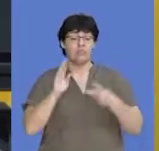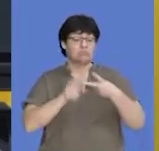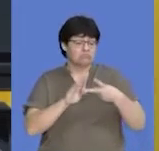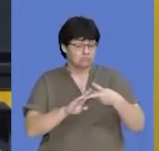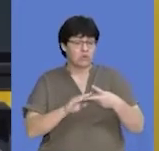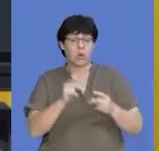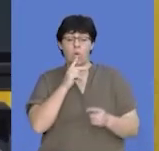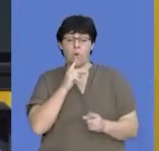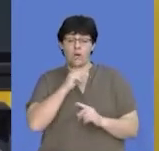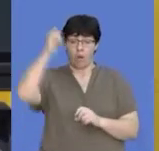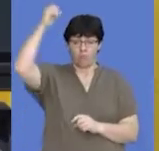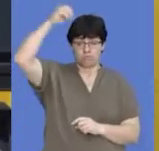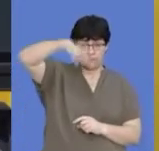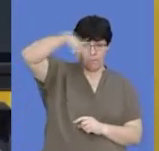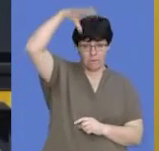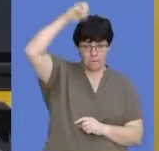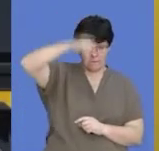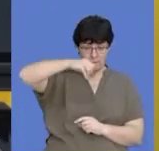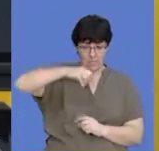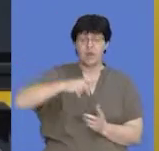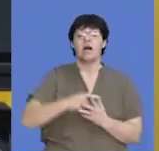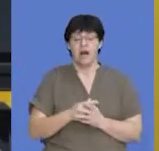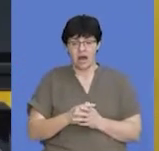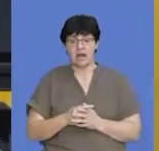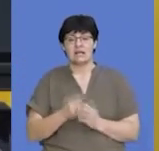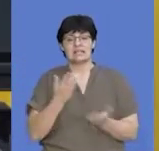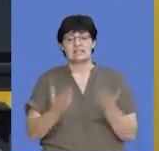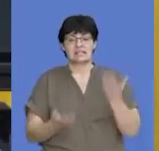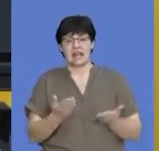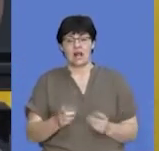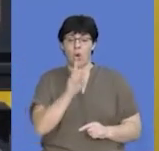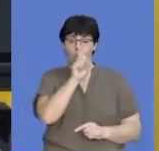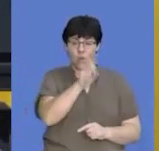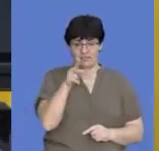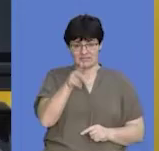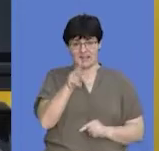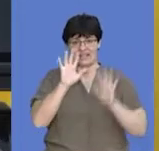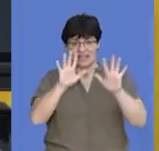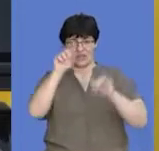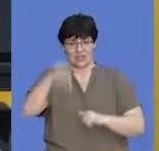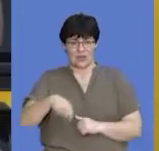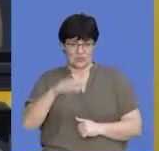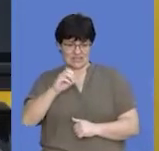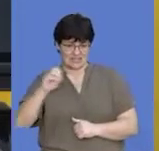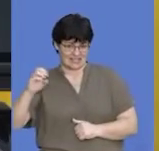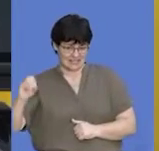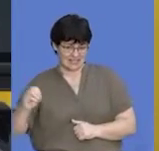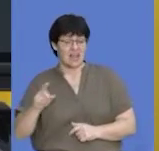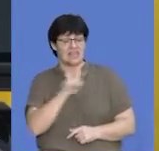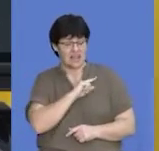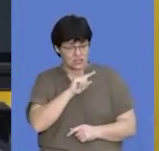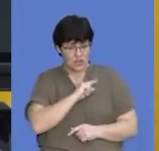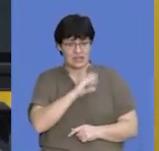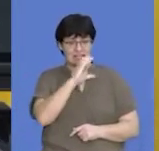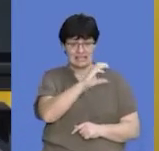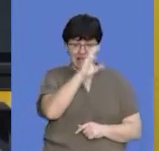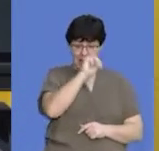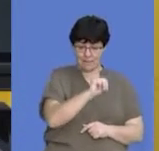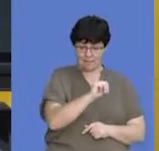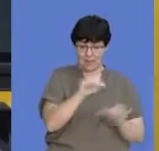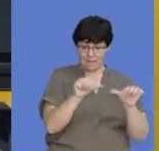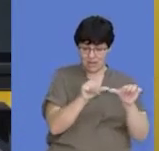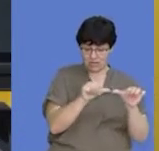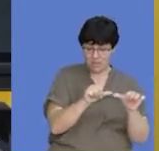the orthophoto map, my scale is 1:10,000. So therefore, I measure in centimeters, but